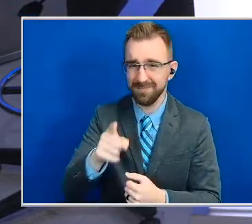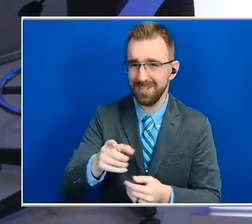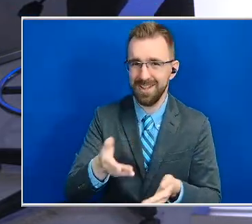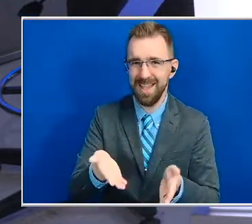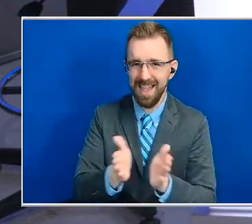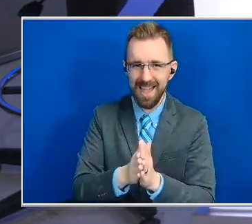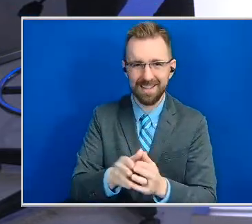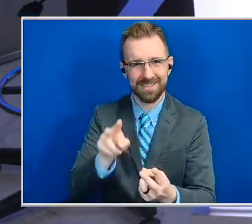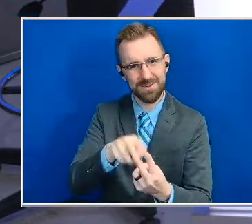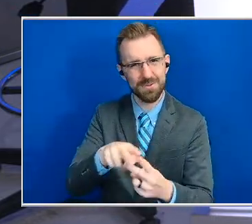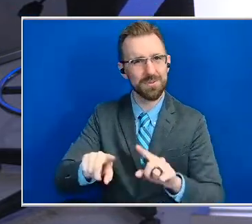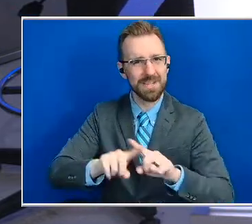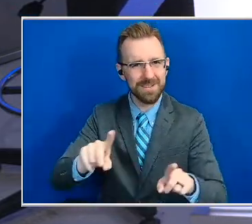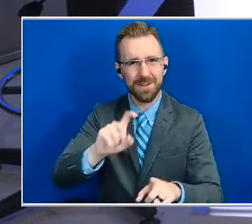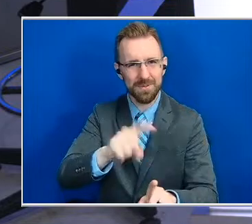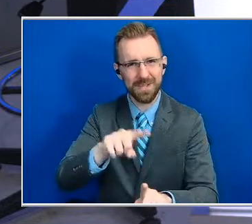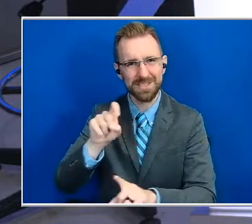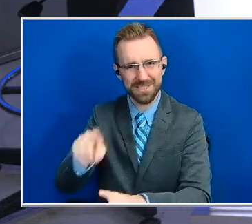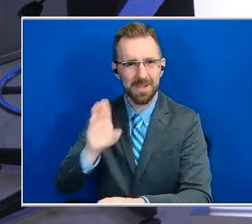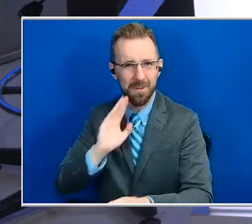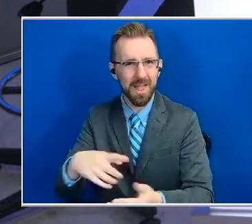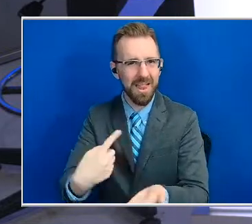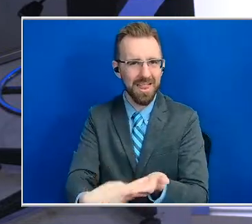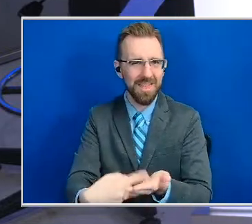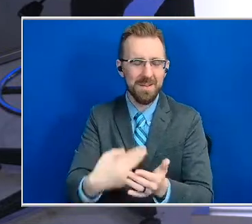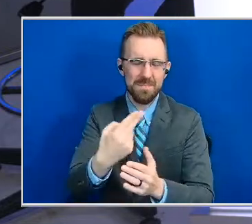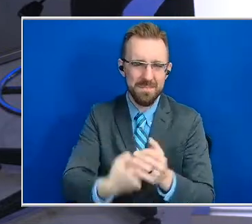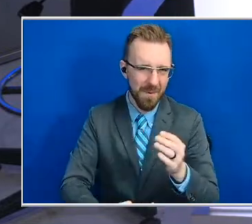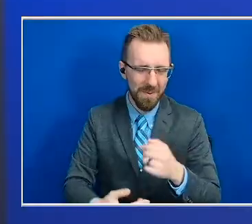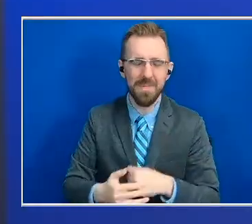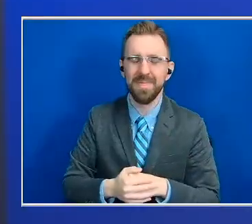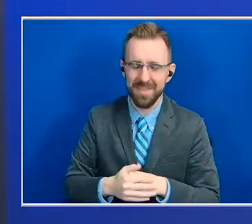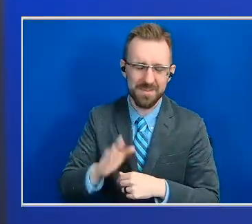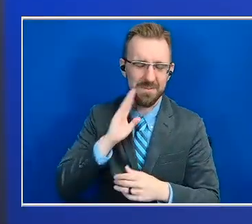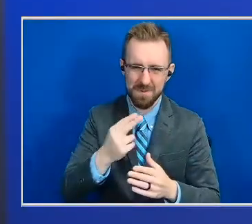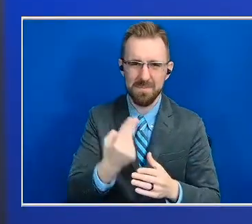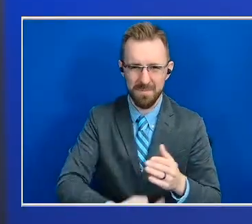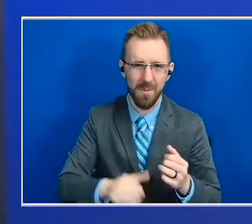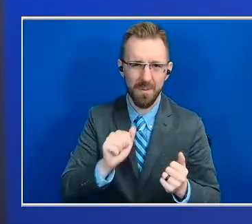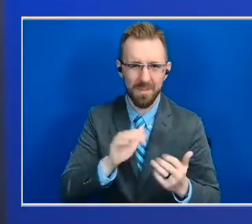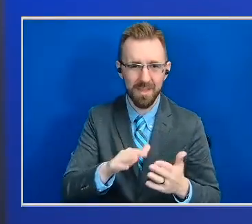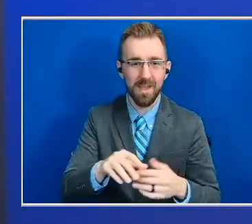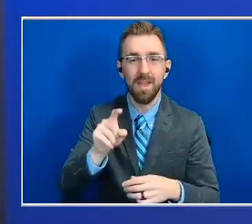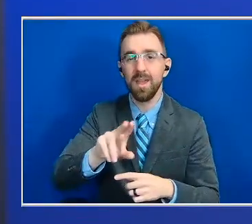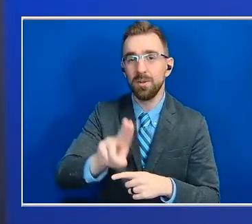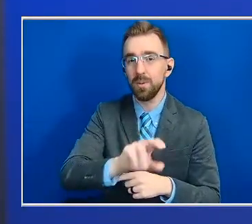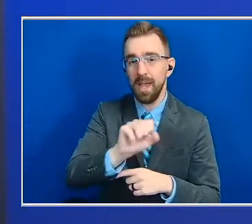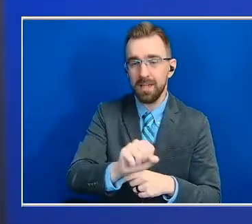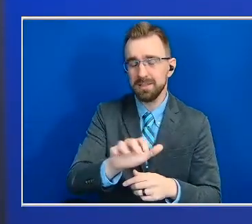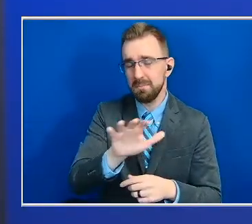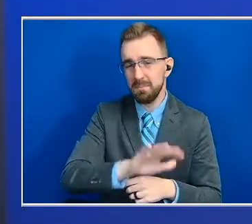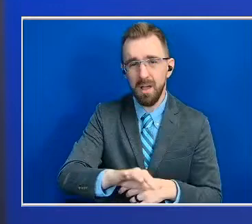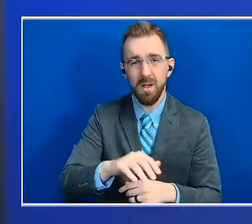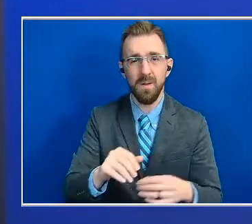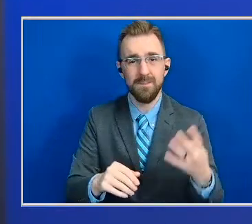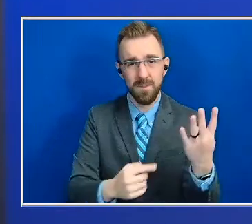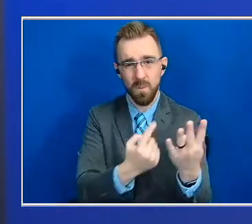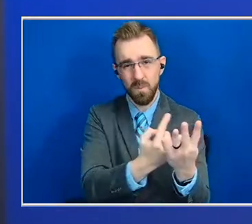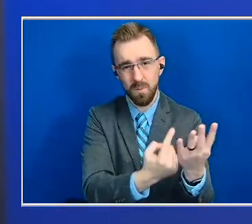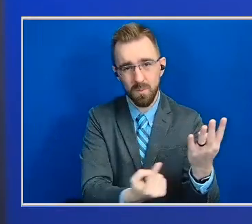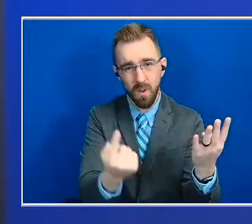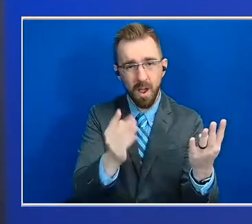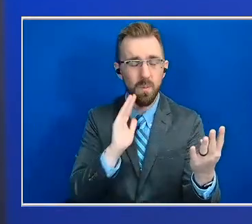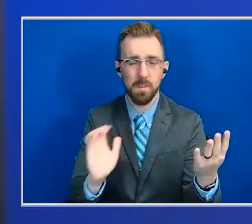questions, so we're going to get to both of those. We'll get to both of those. Yeah, in the U.S., about 1 in 4 women go back to work within